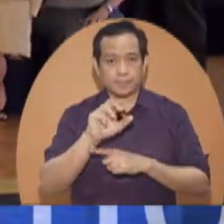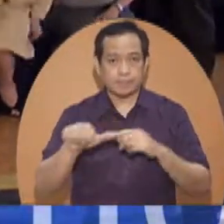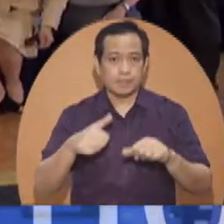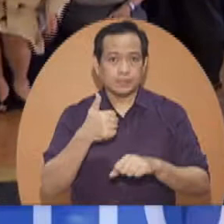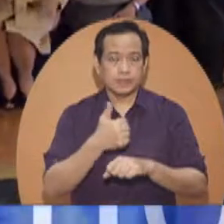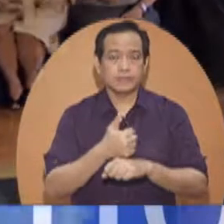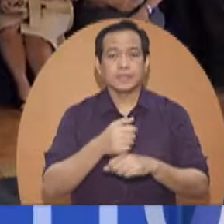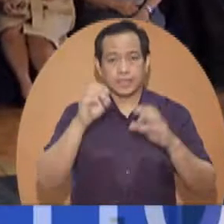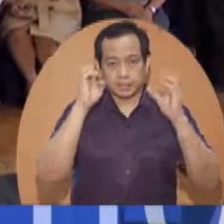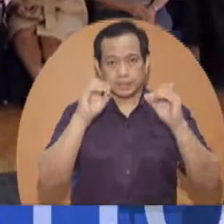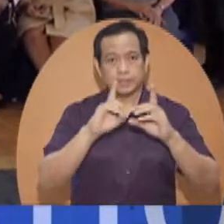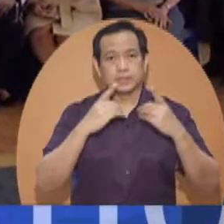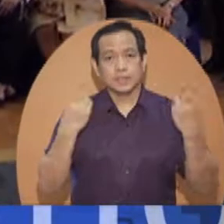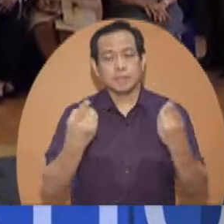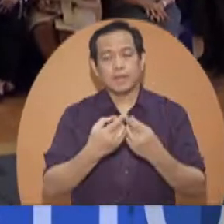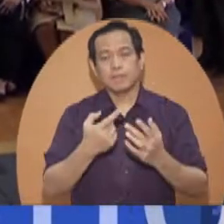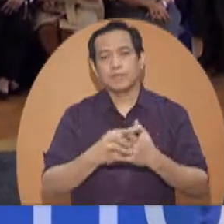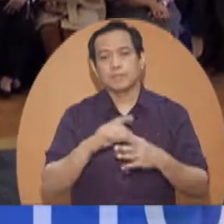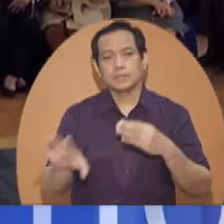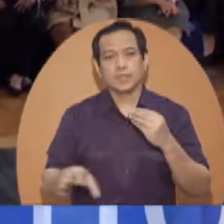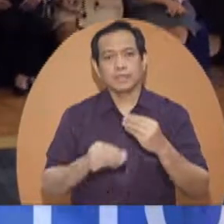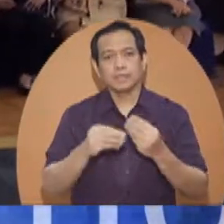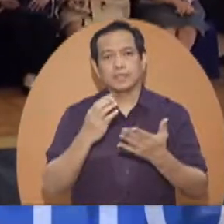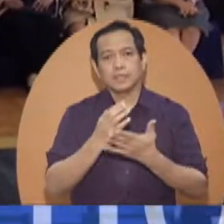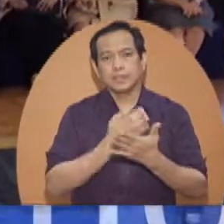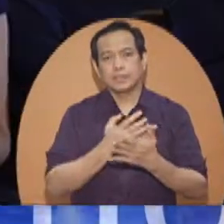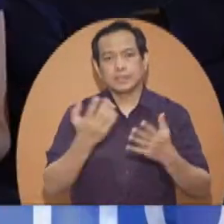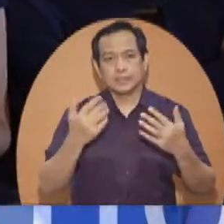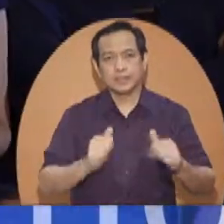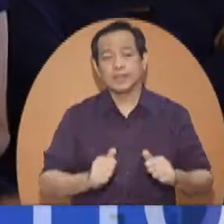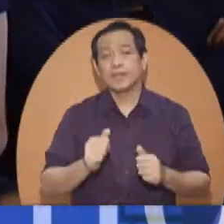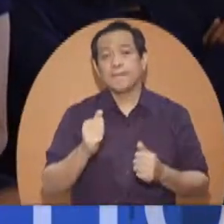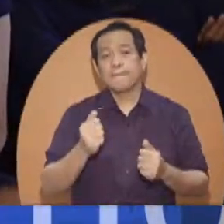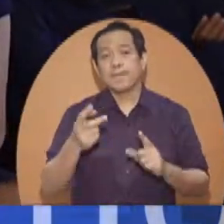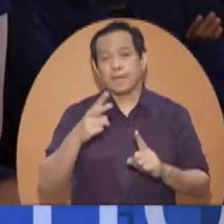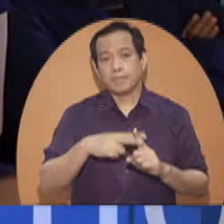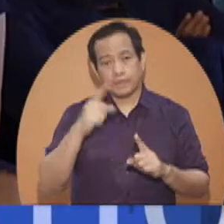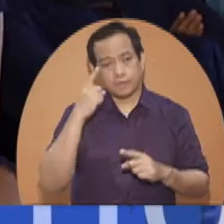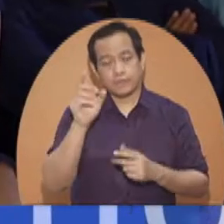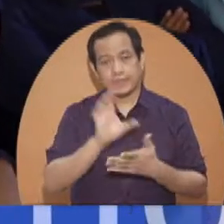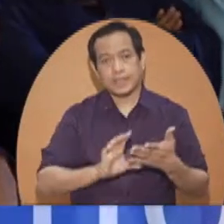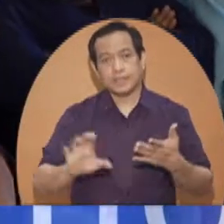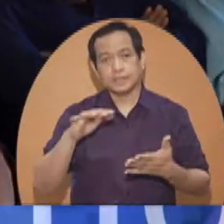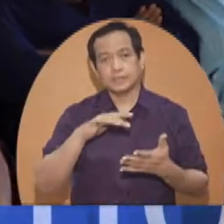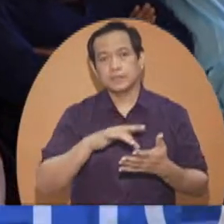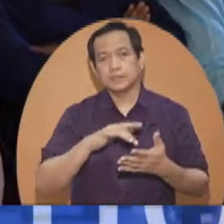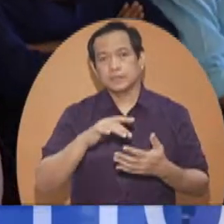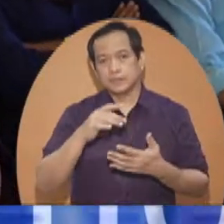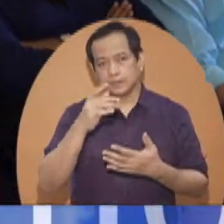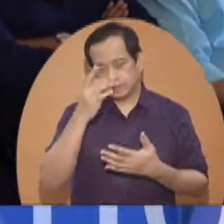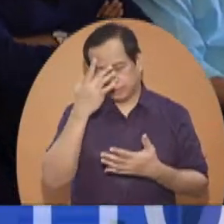SM Foundation Education Department na dagdagan pa ang kurso na pwedeng applyan para sa College